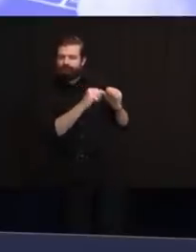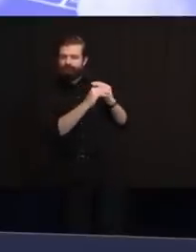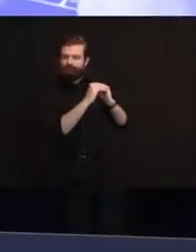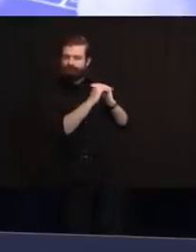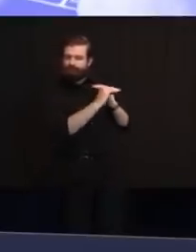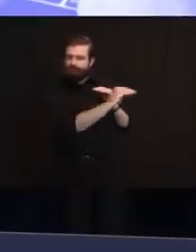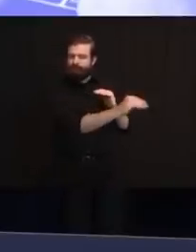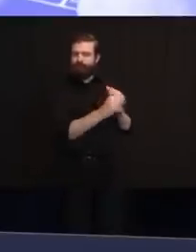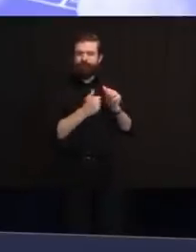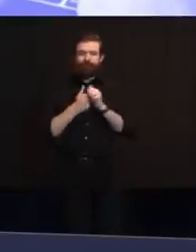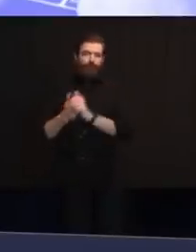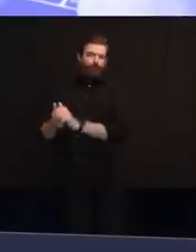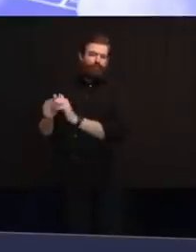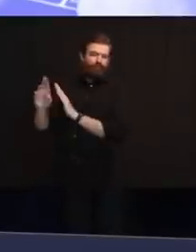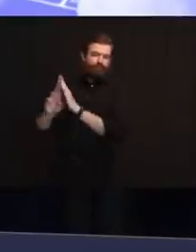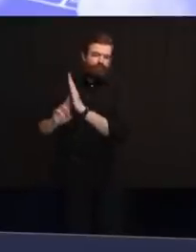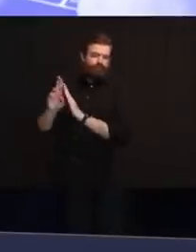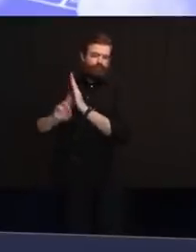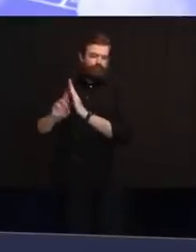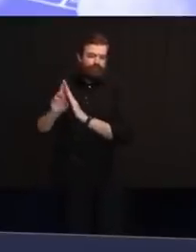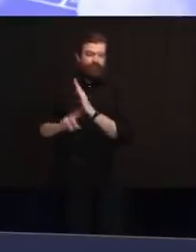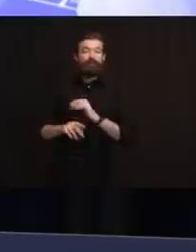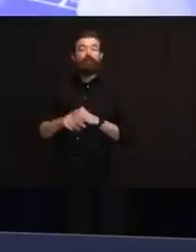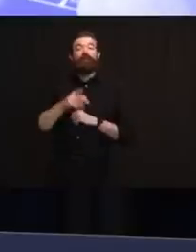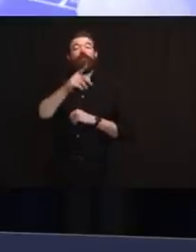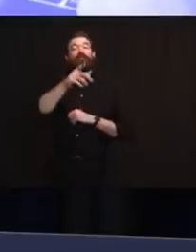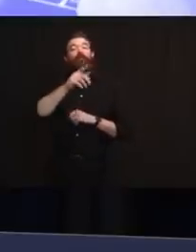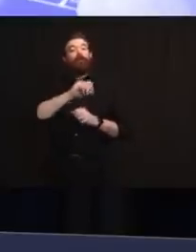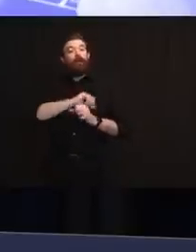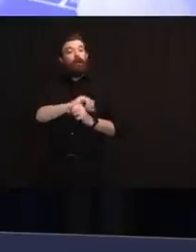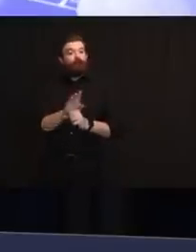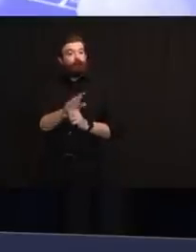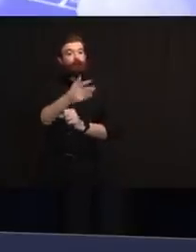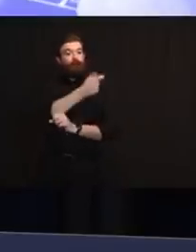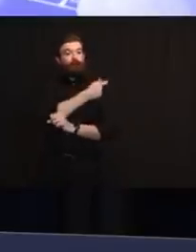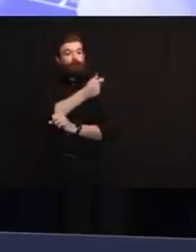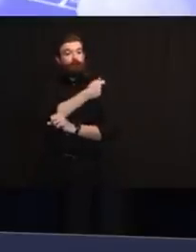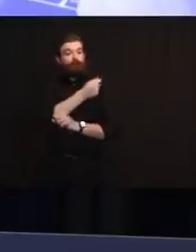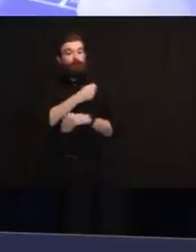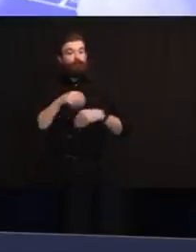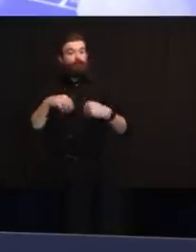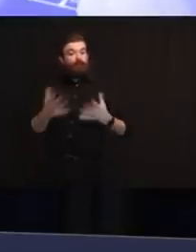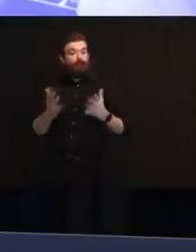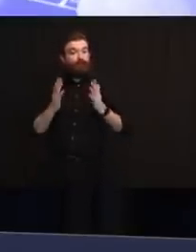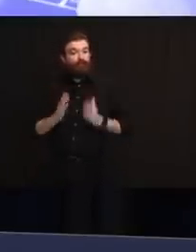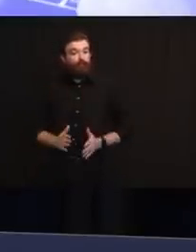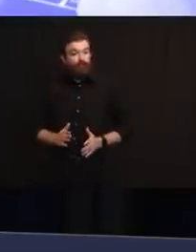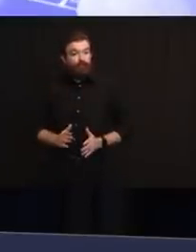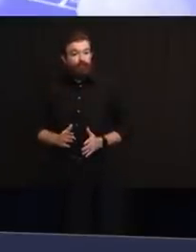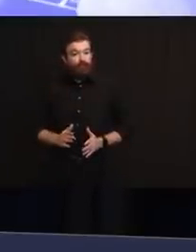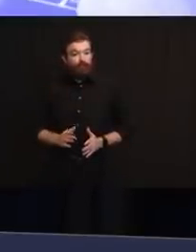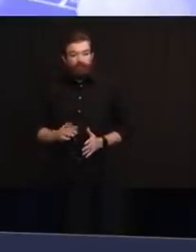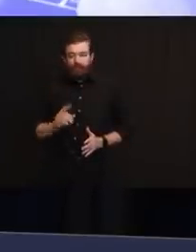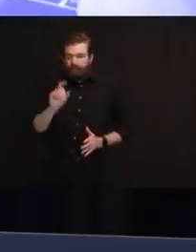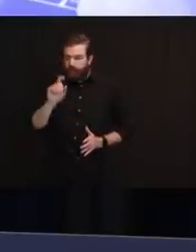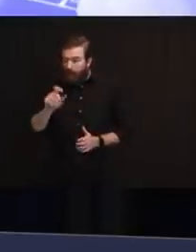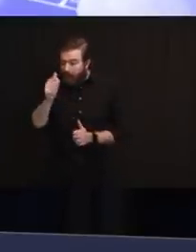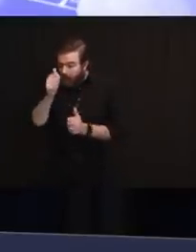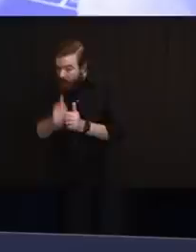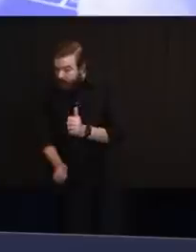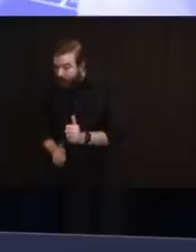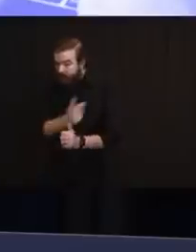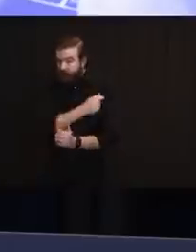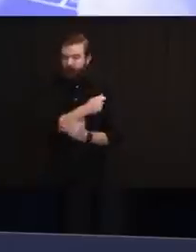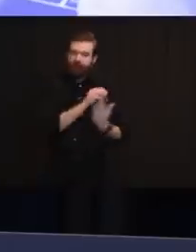And COVID-19 vaccination providers must document every vaccine administered in their medical record systems